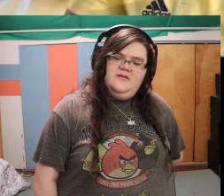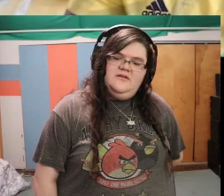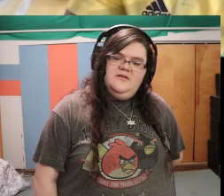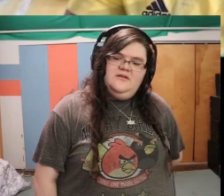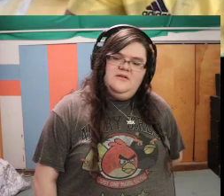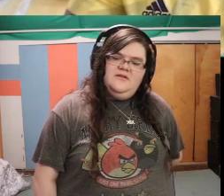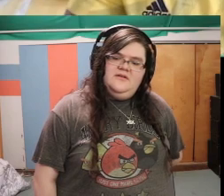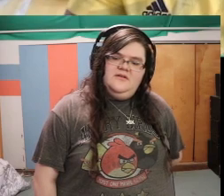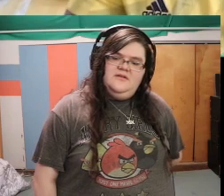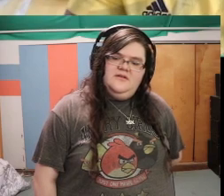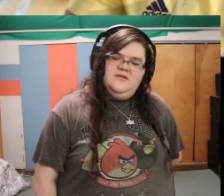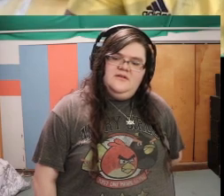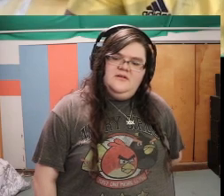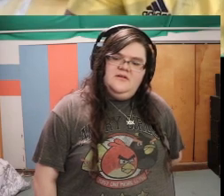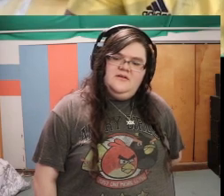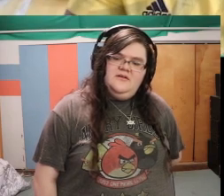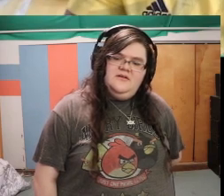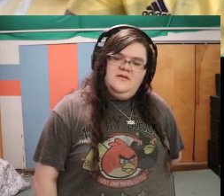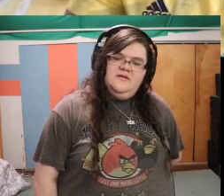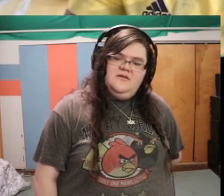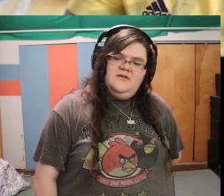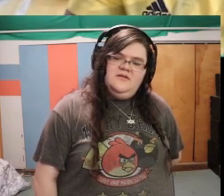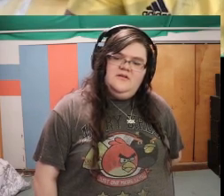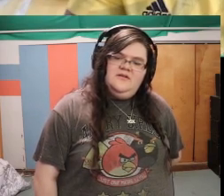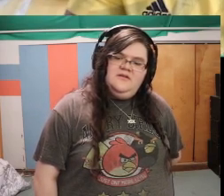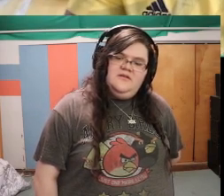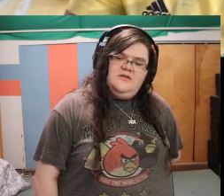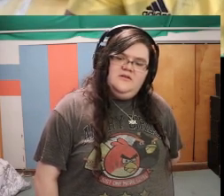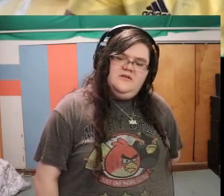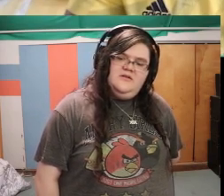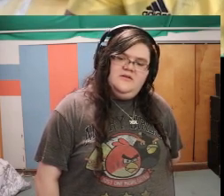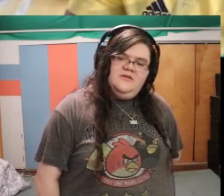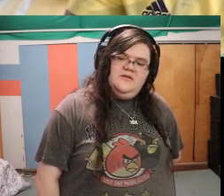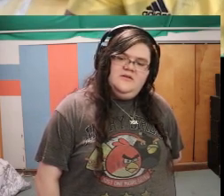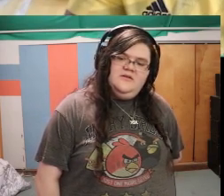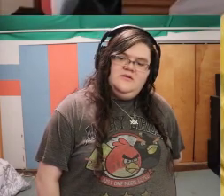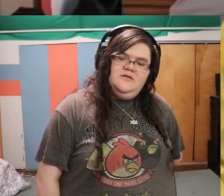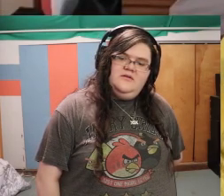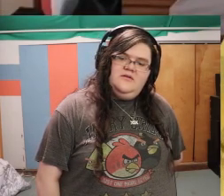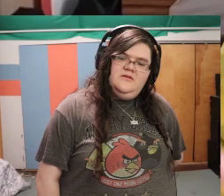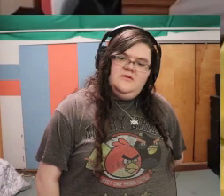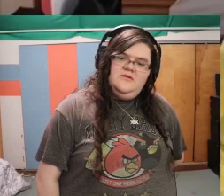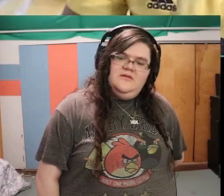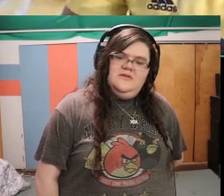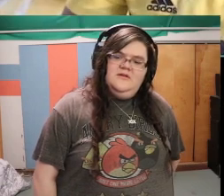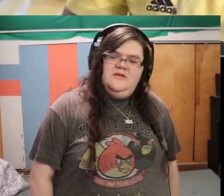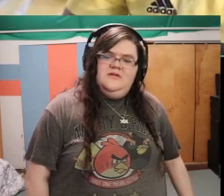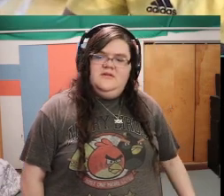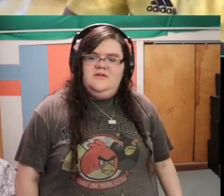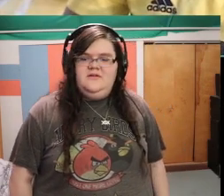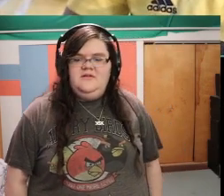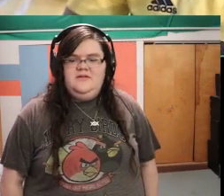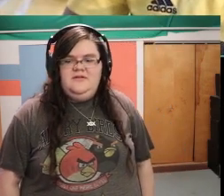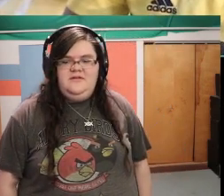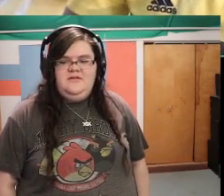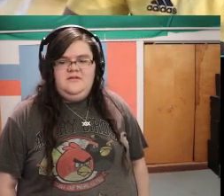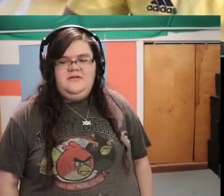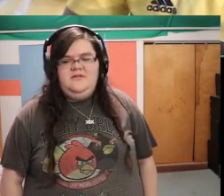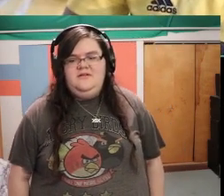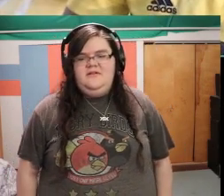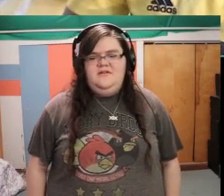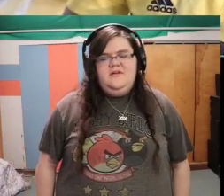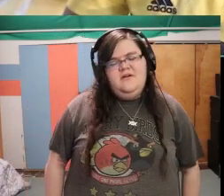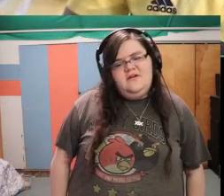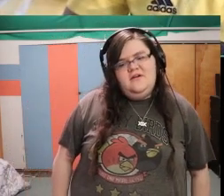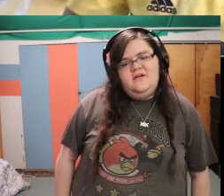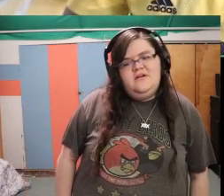that? That's Americano instant ground coffee beans thing, I don't know. What are you making? This is the food, you